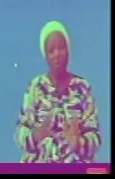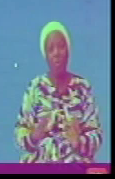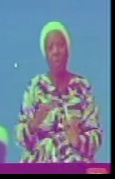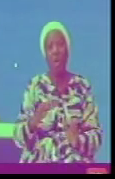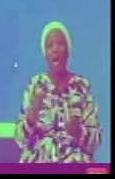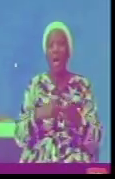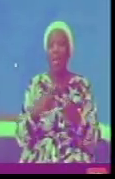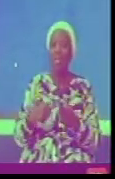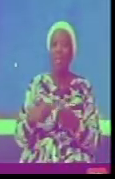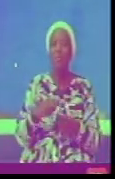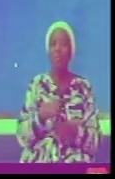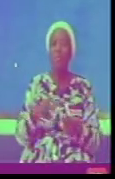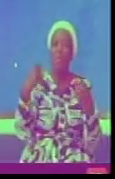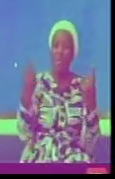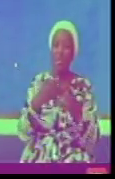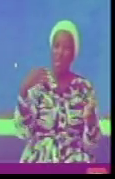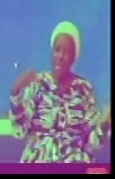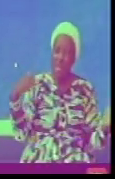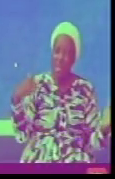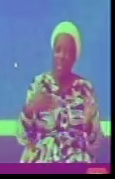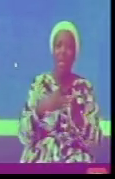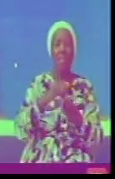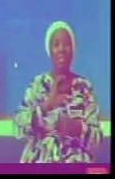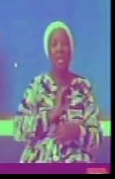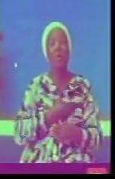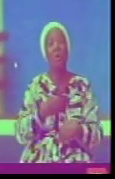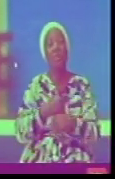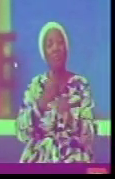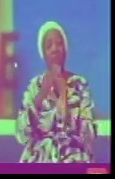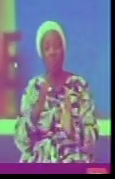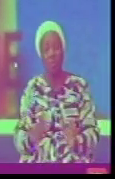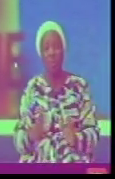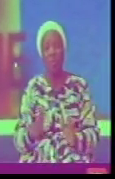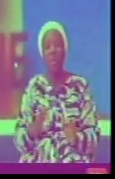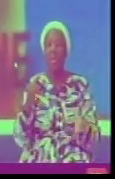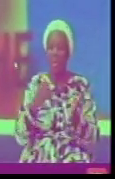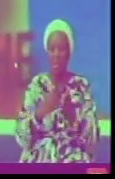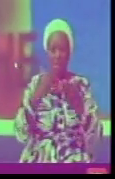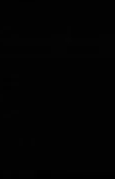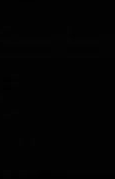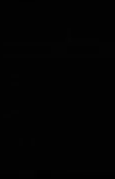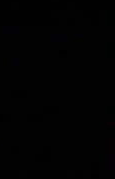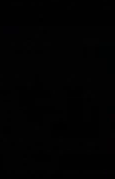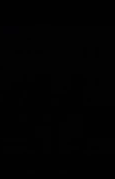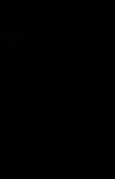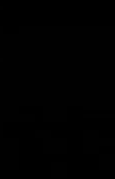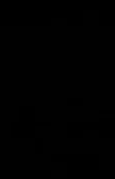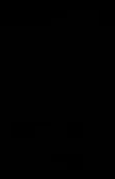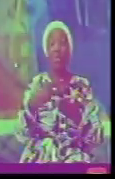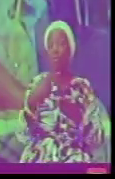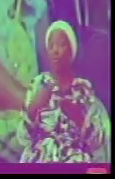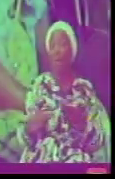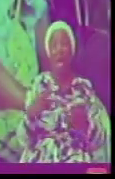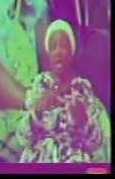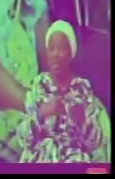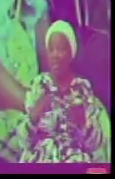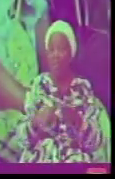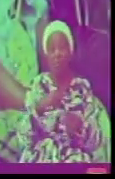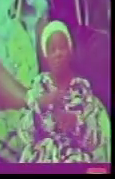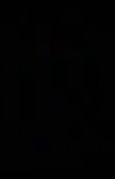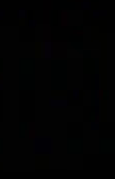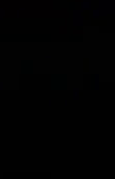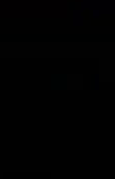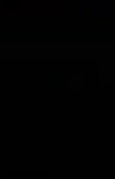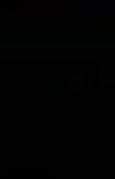against our Creator. When we live against our Creator, when we sin against our Creator,